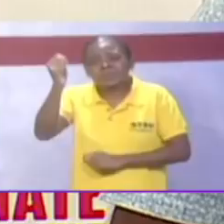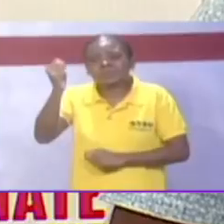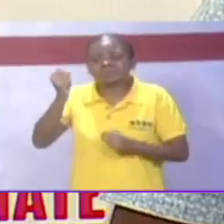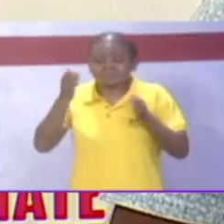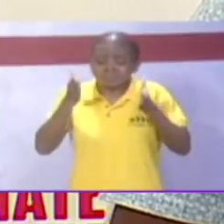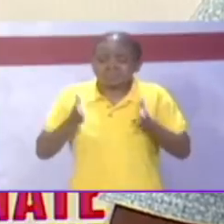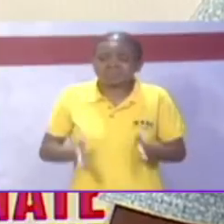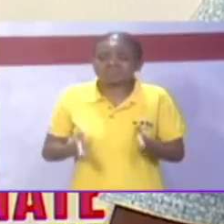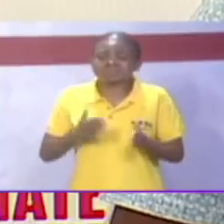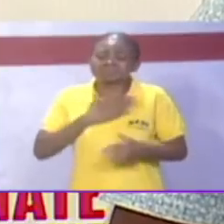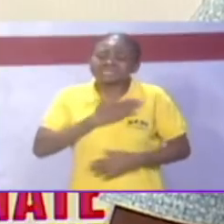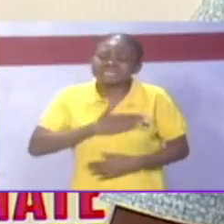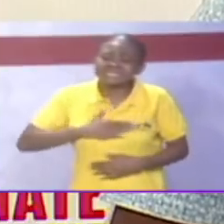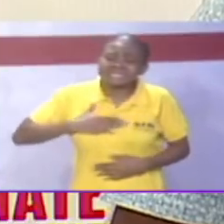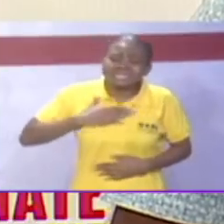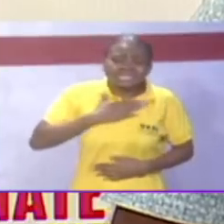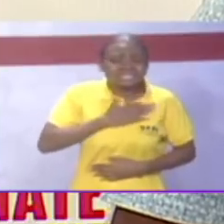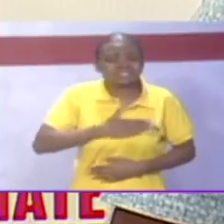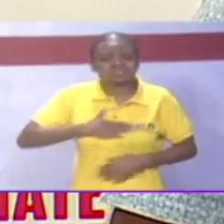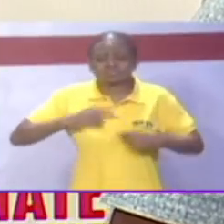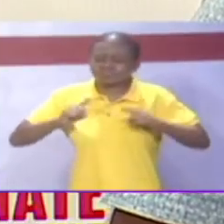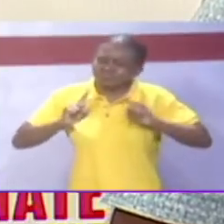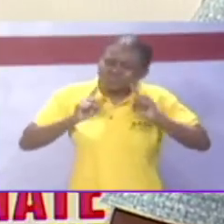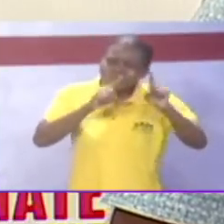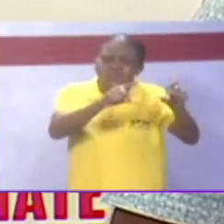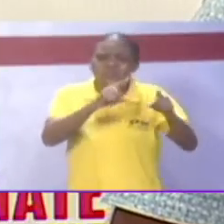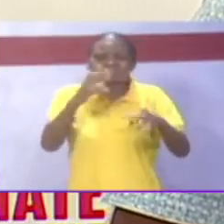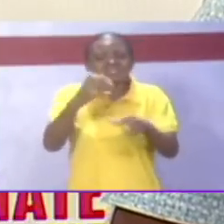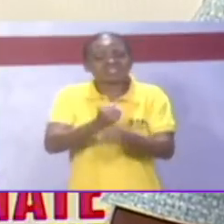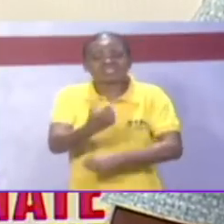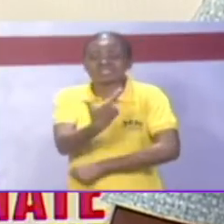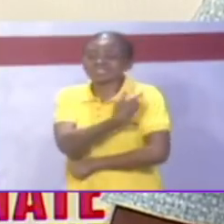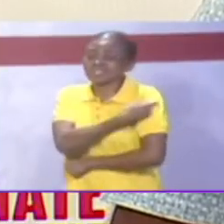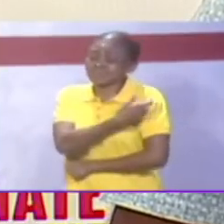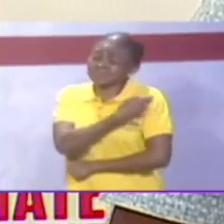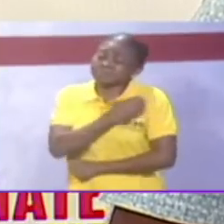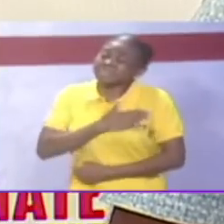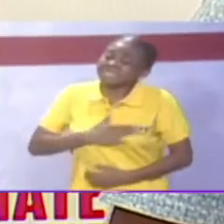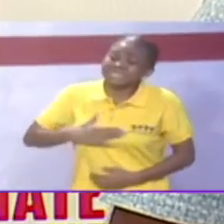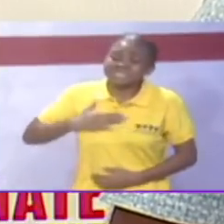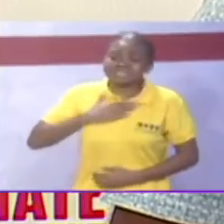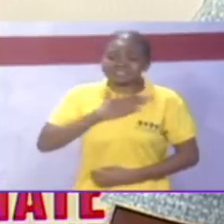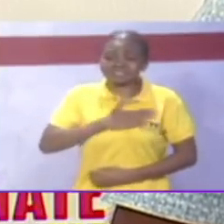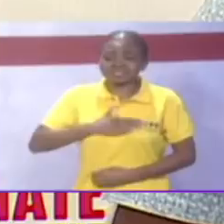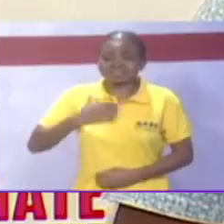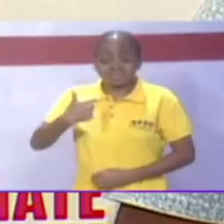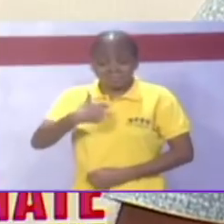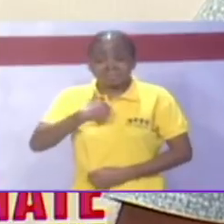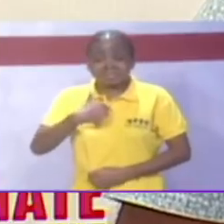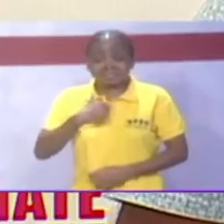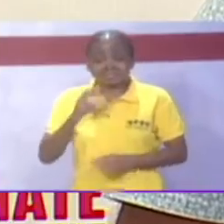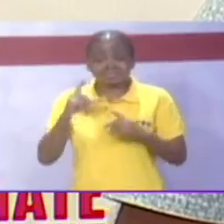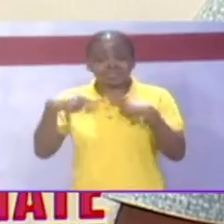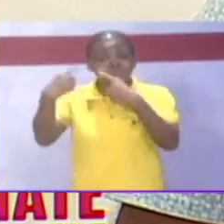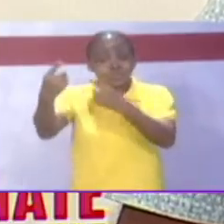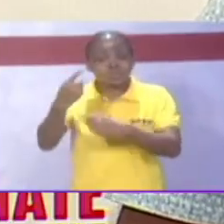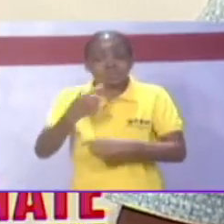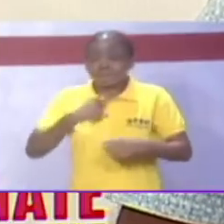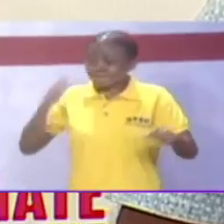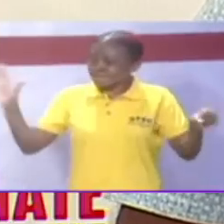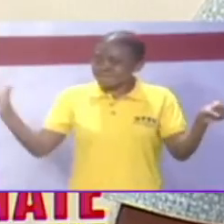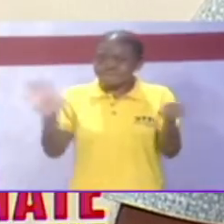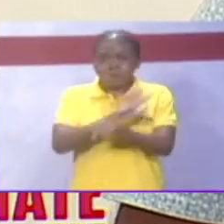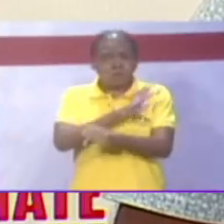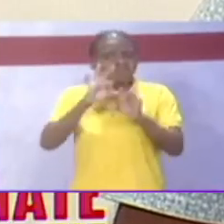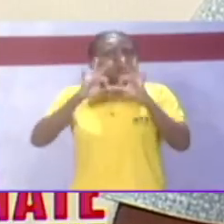please go and take the vaccine. I did, my entire family did,